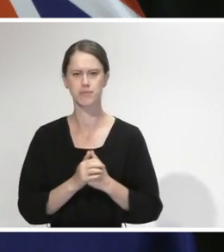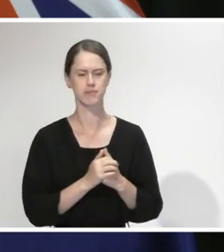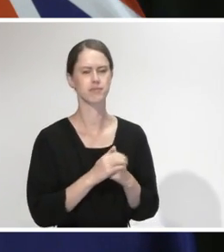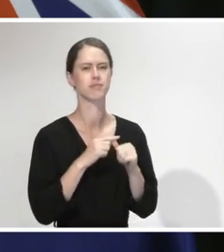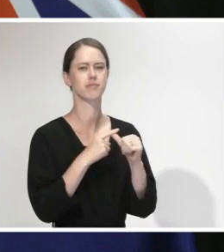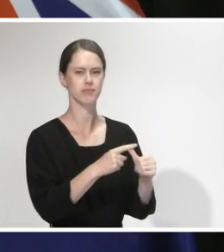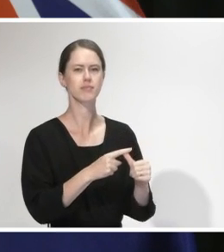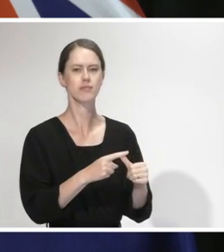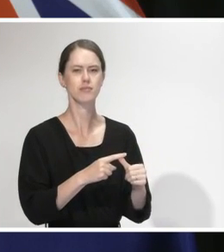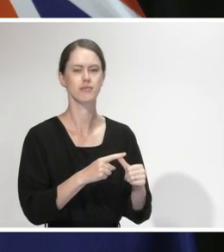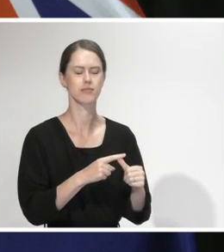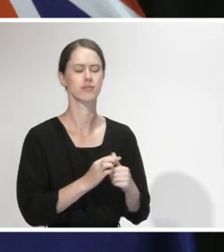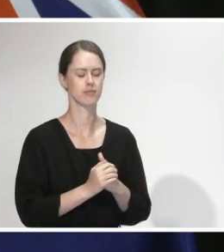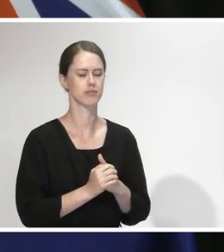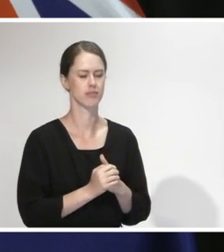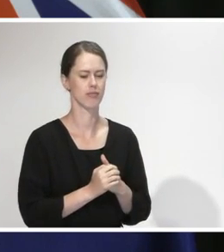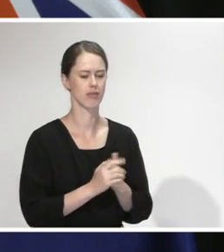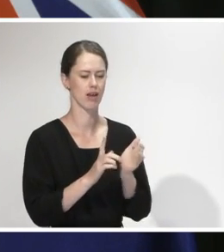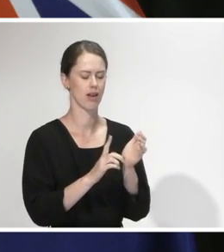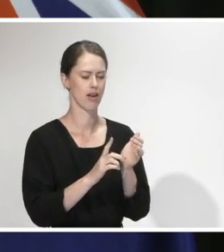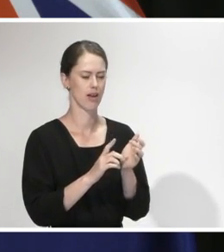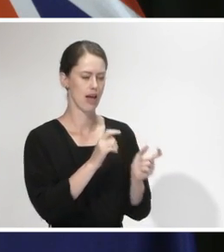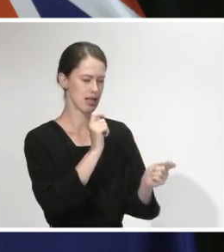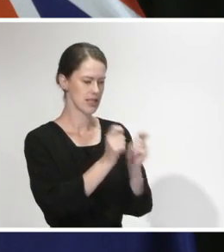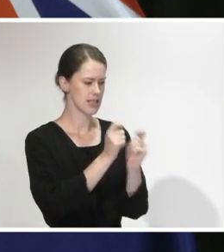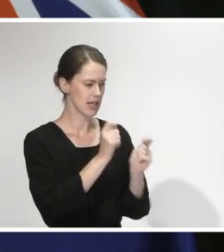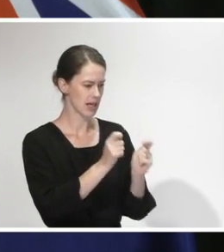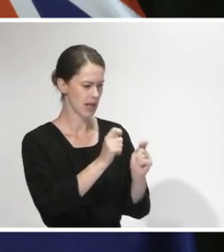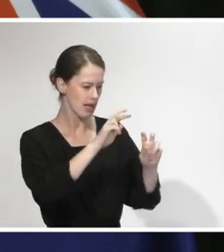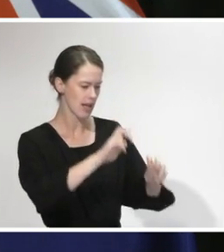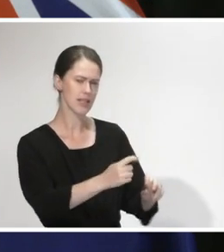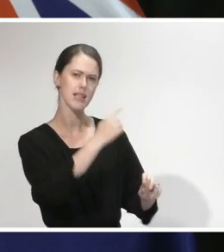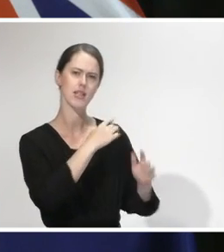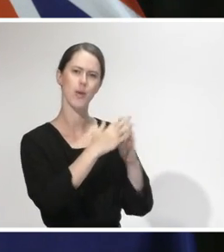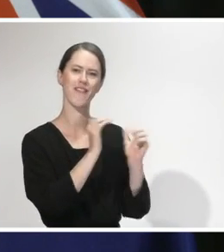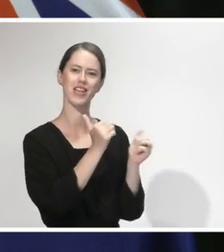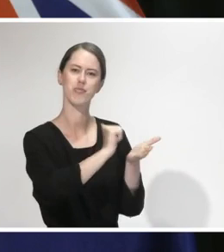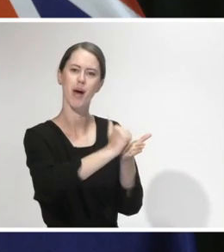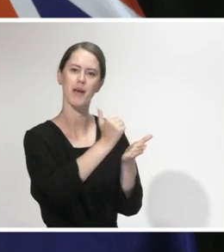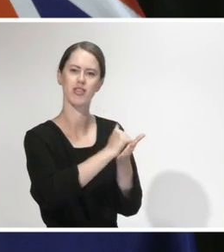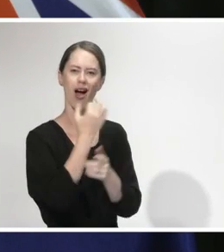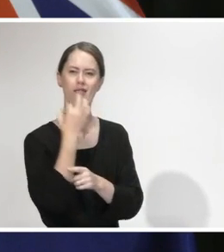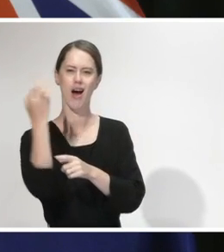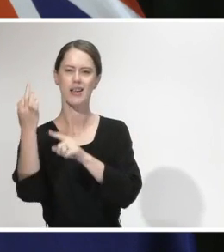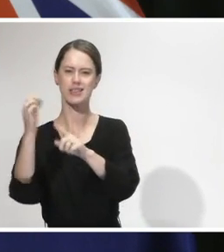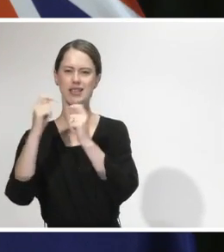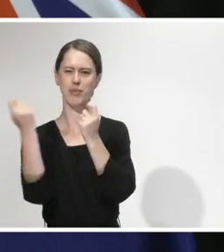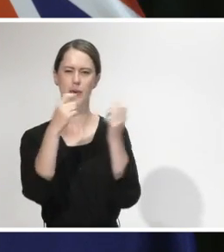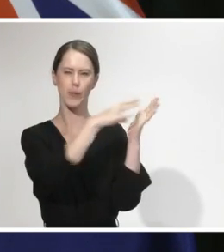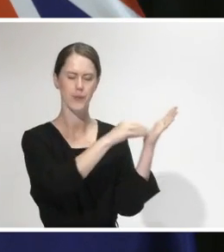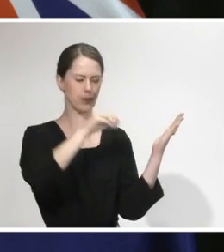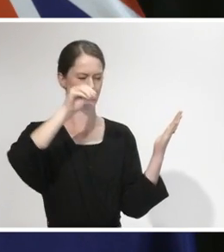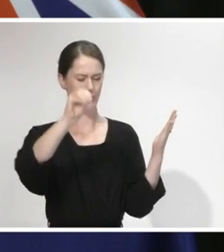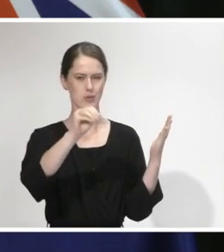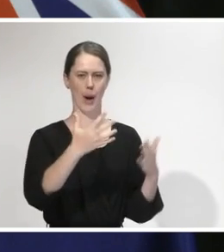so the lab testing analysis we published last week, I've asked the team to get another extract today so we can update